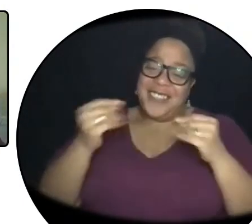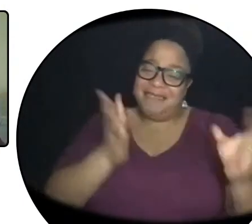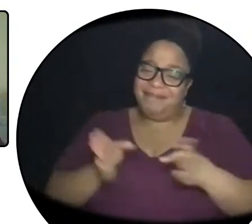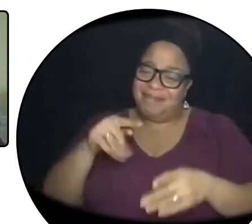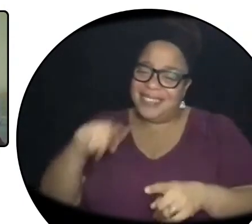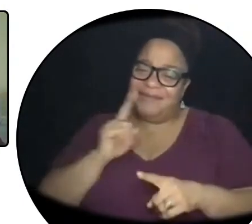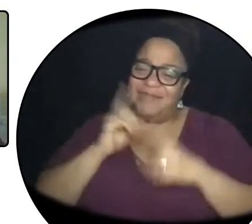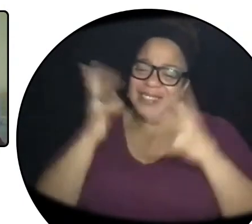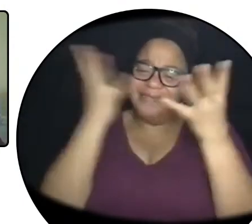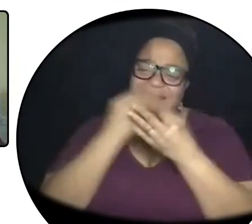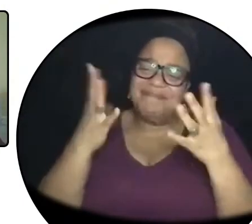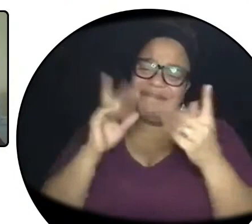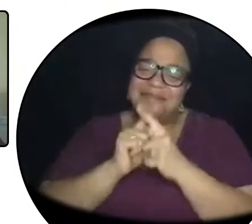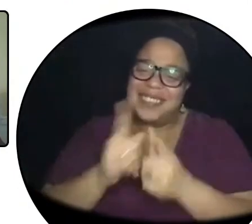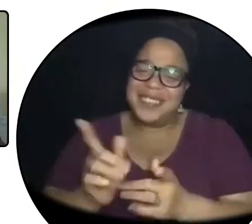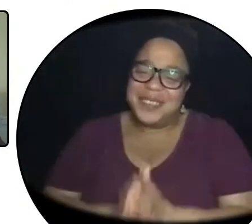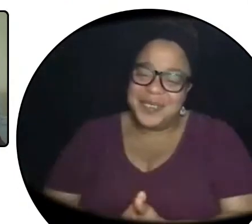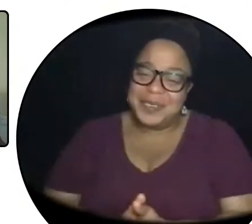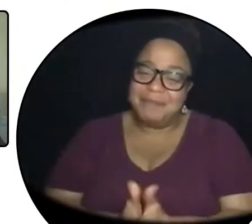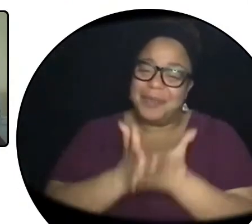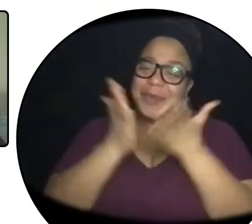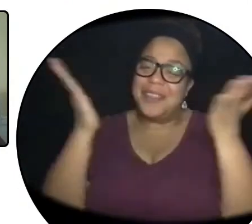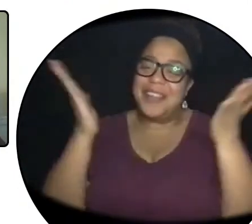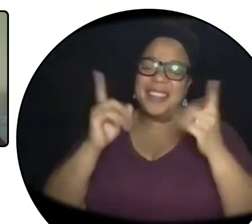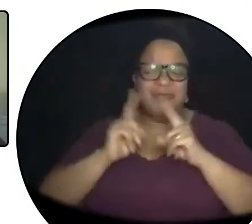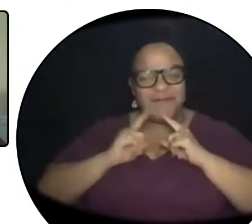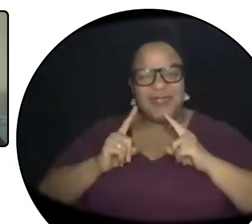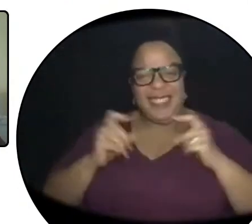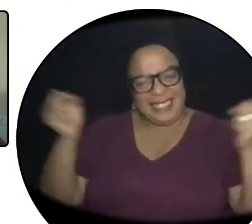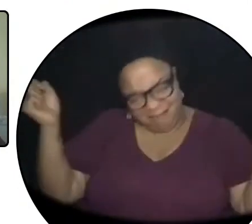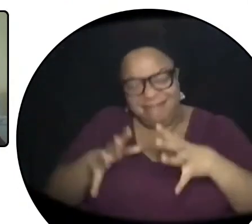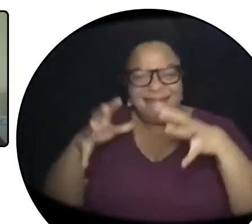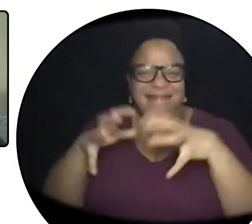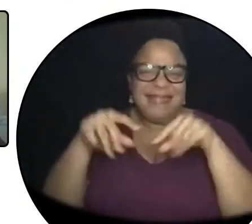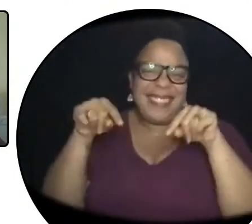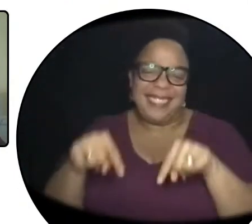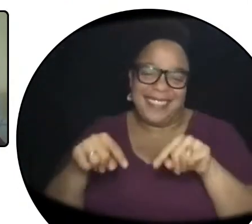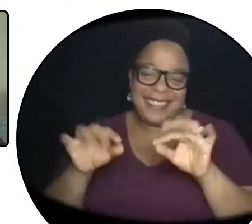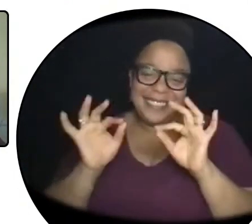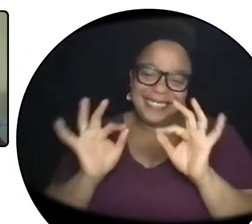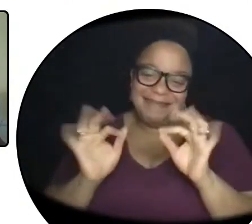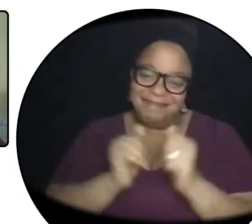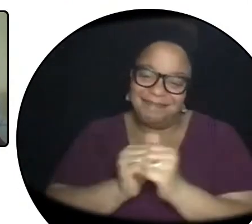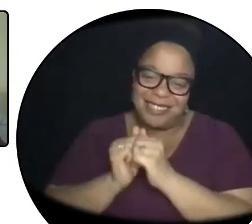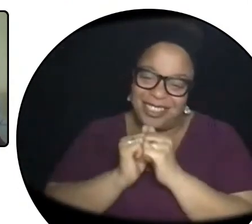the wonderful people who put this together. And I'm going to stop recording.